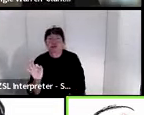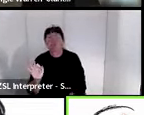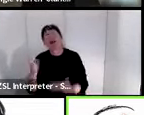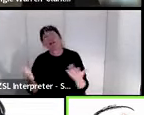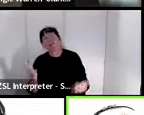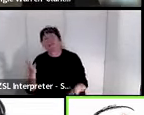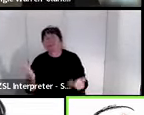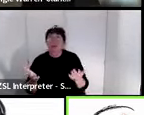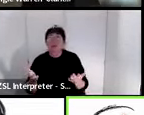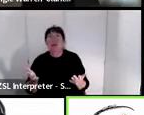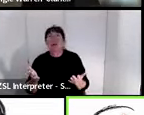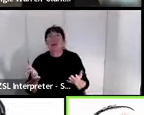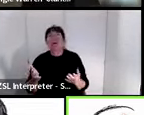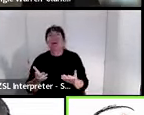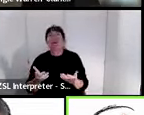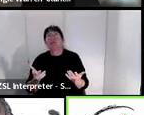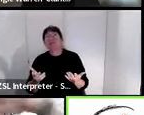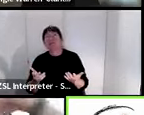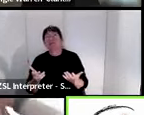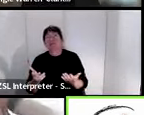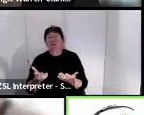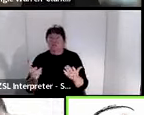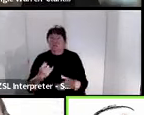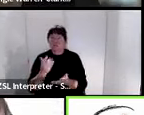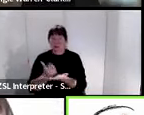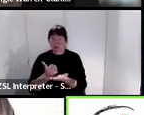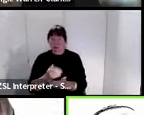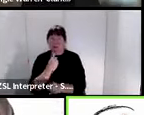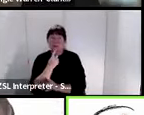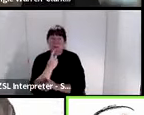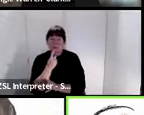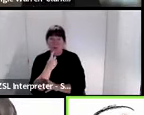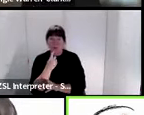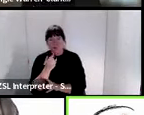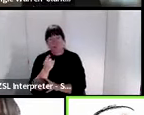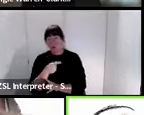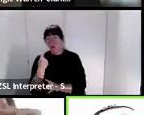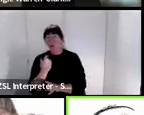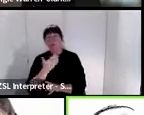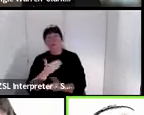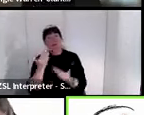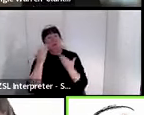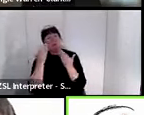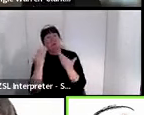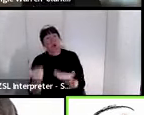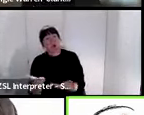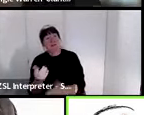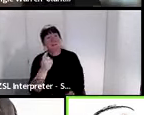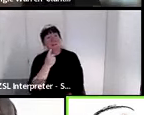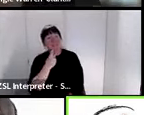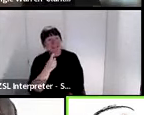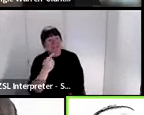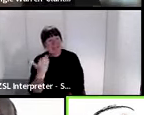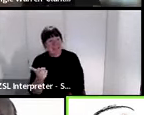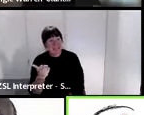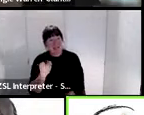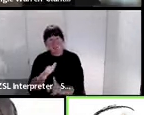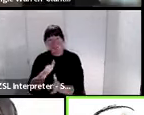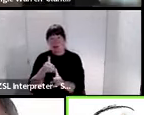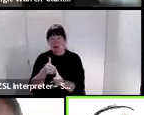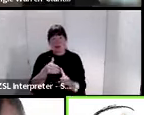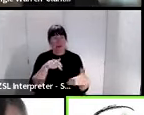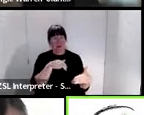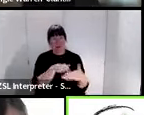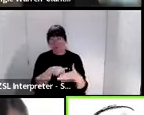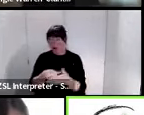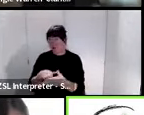lot, you know what I mean? It wasn't like, it was quite a simple thing to do. We wanted to show that it's really easy to identify